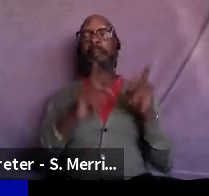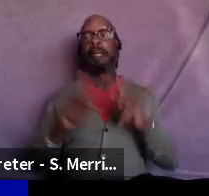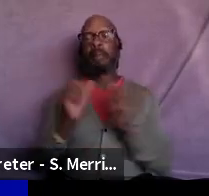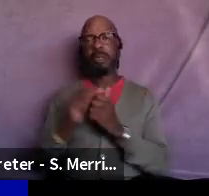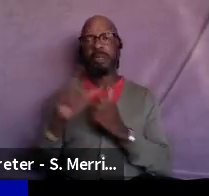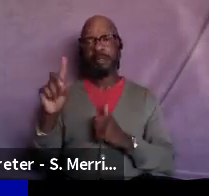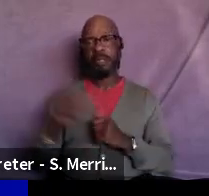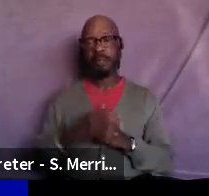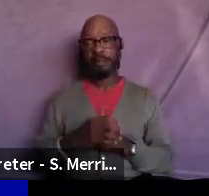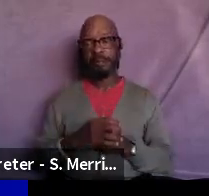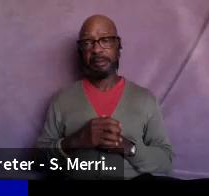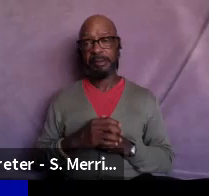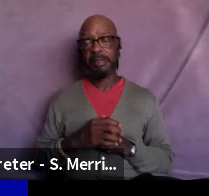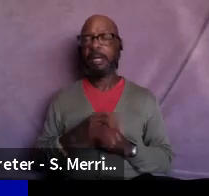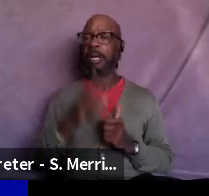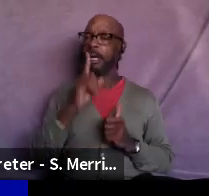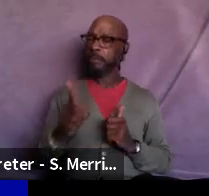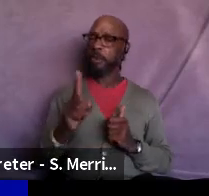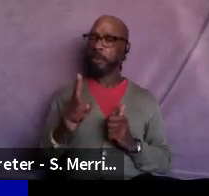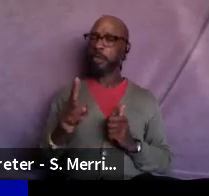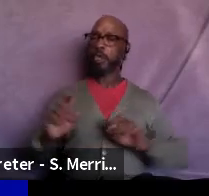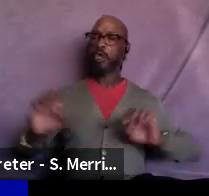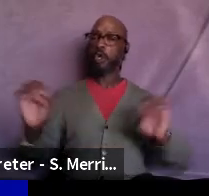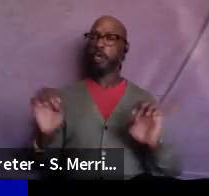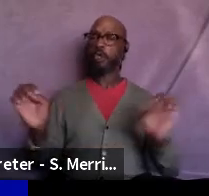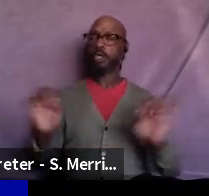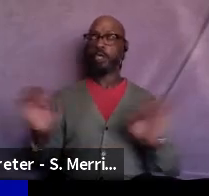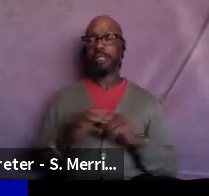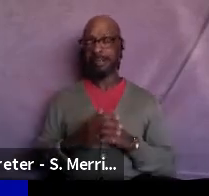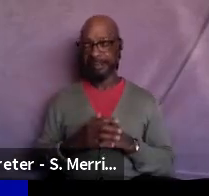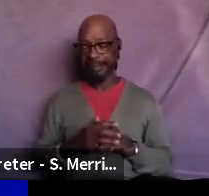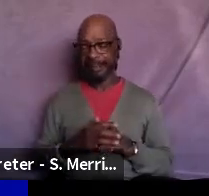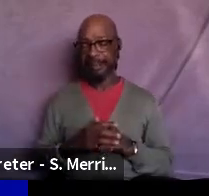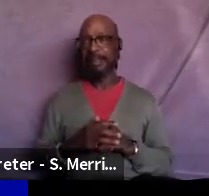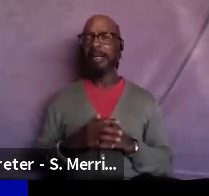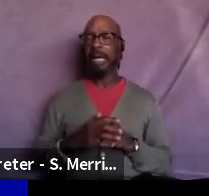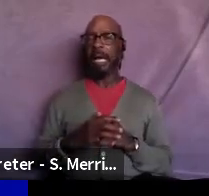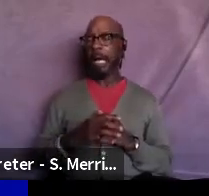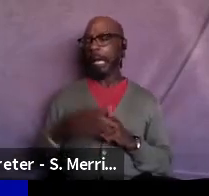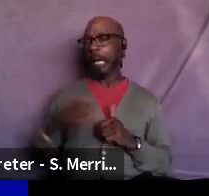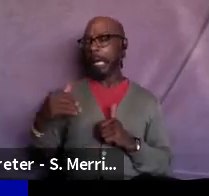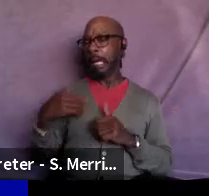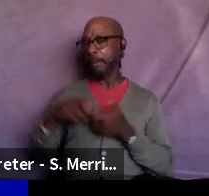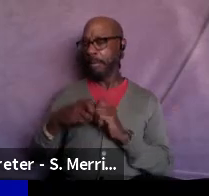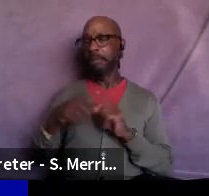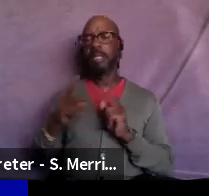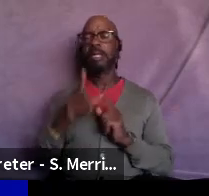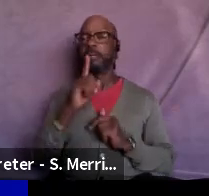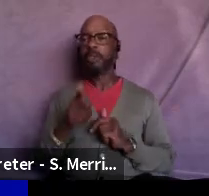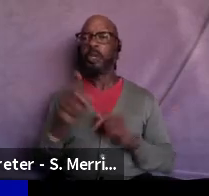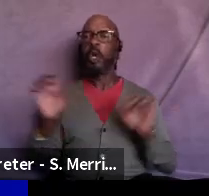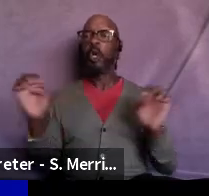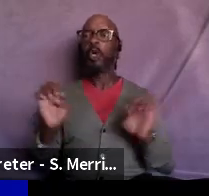And I'm sure that urgent, we haven't had it in our region, but I'm sure that urgent